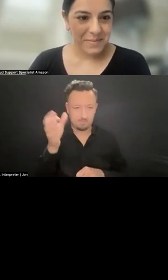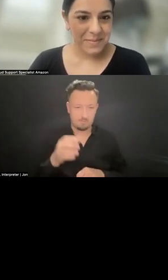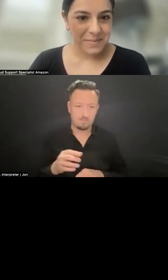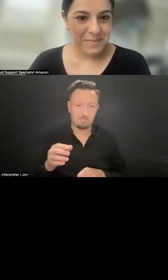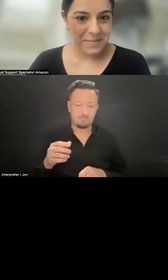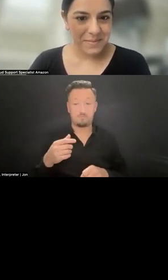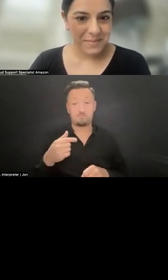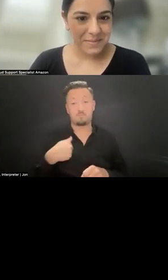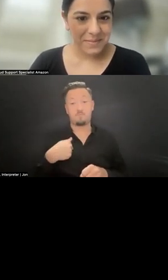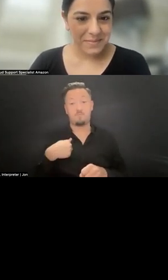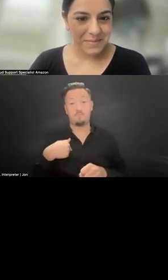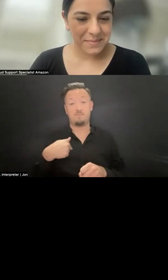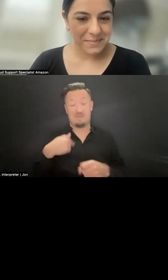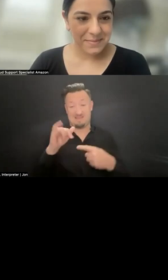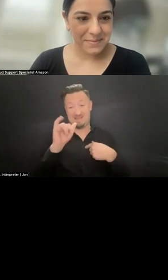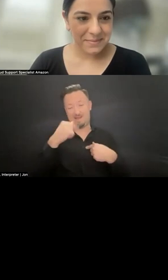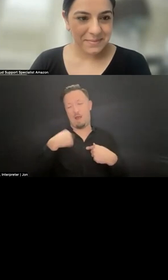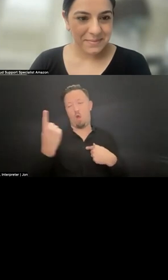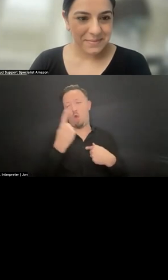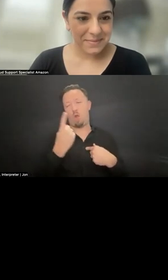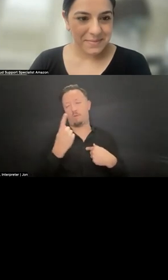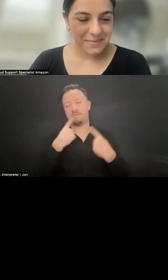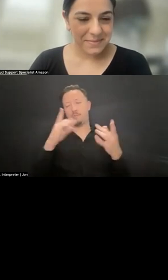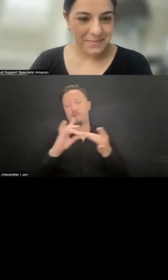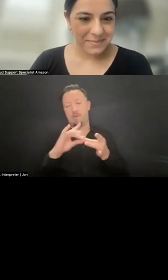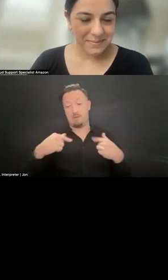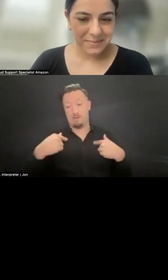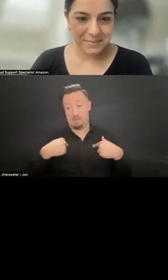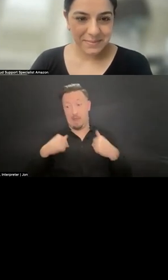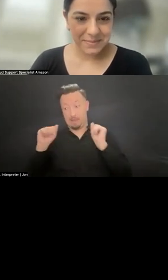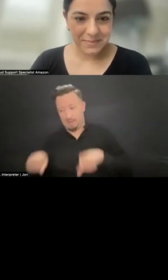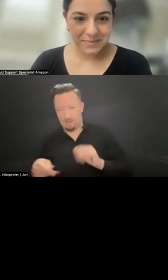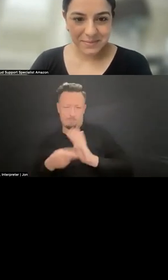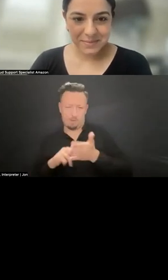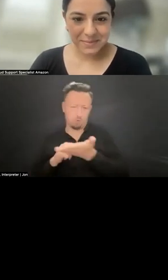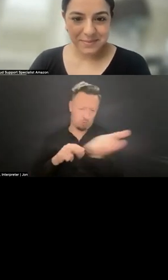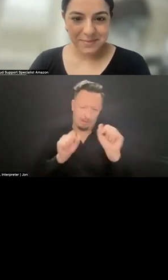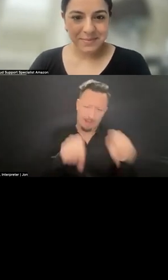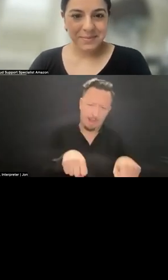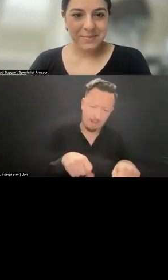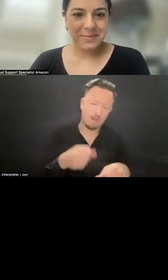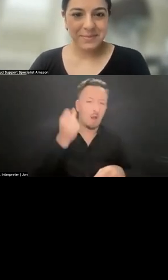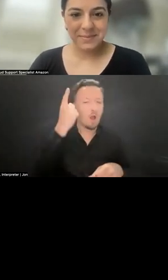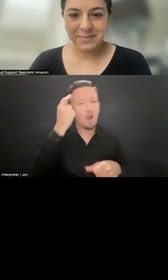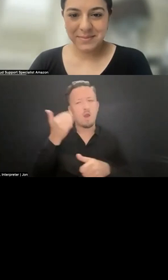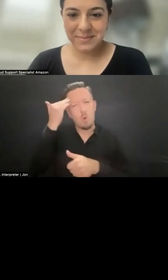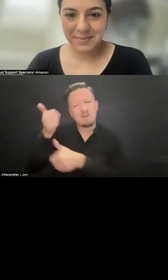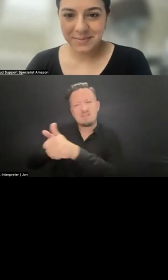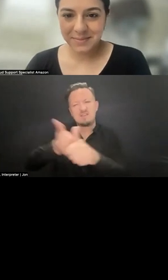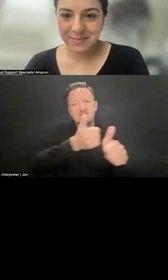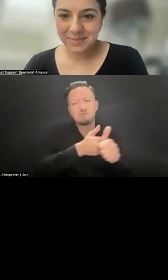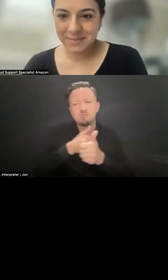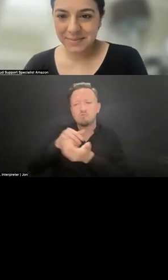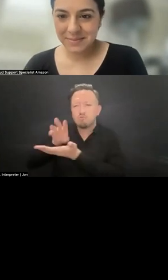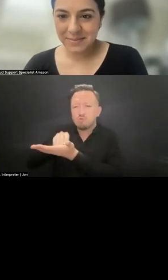tell everybody, if I can do it, anybody can. It's just how you learn. Everybody learns at their own pace. So we want